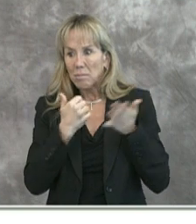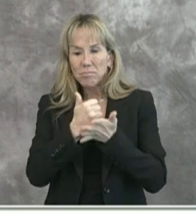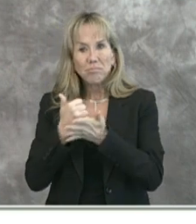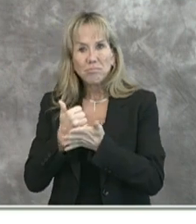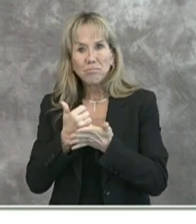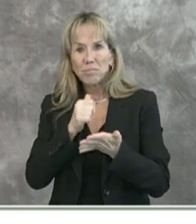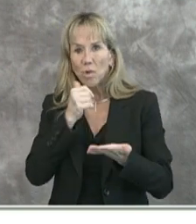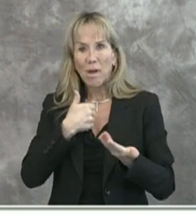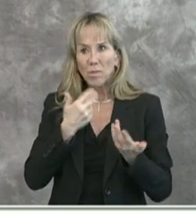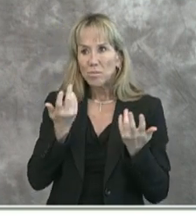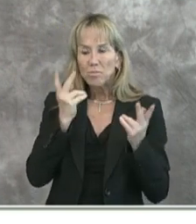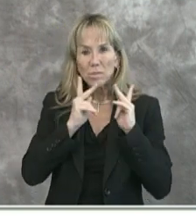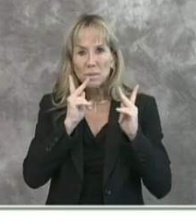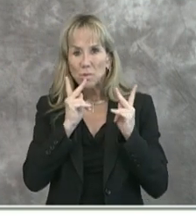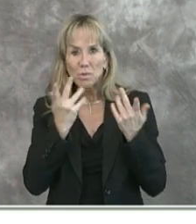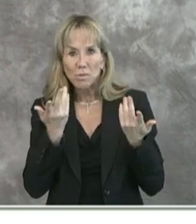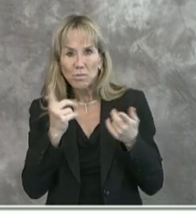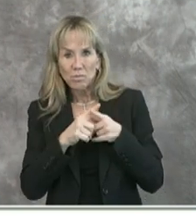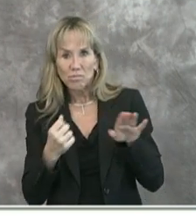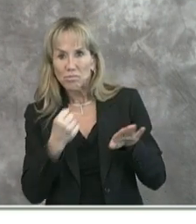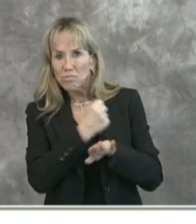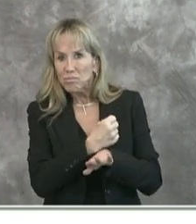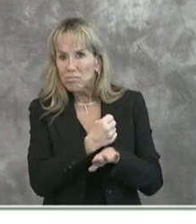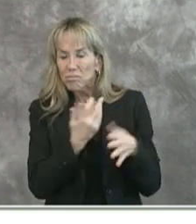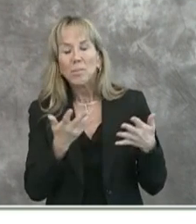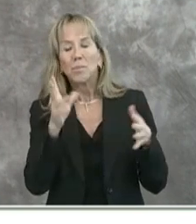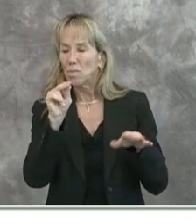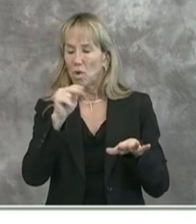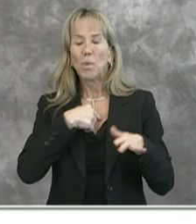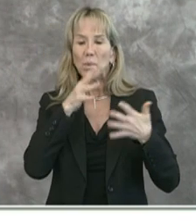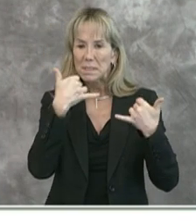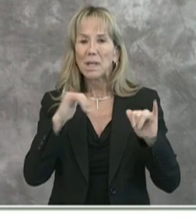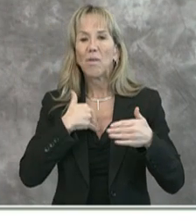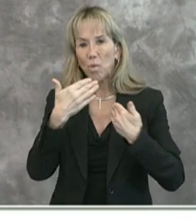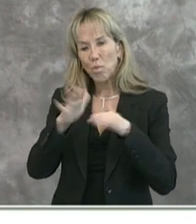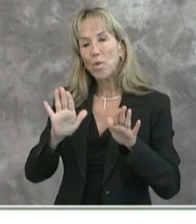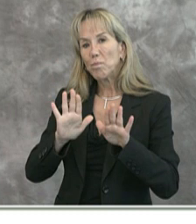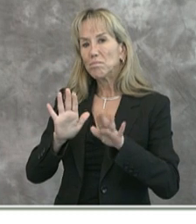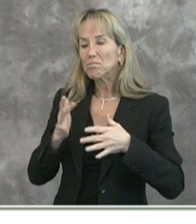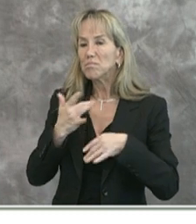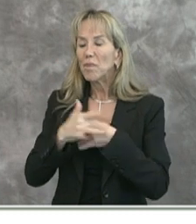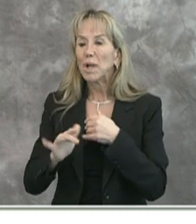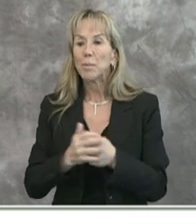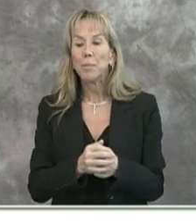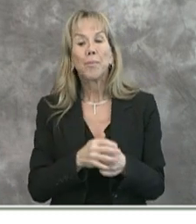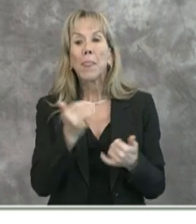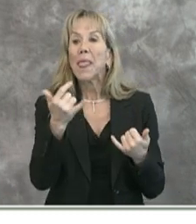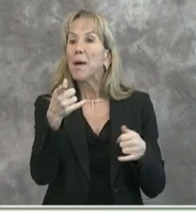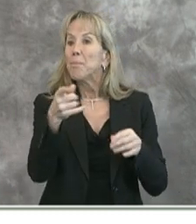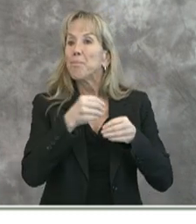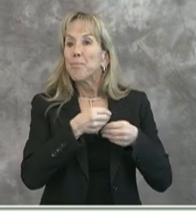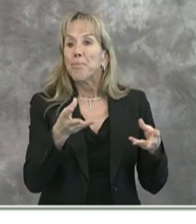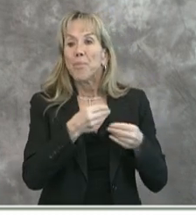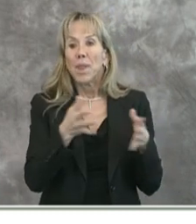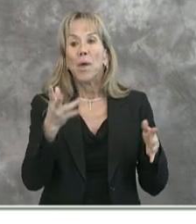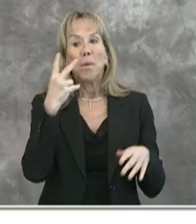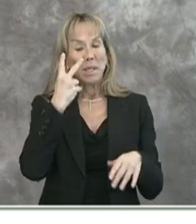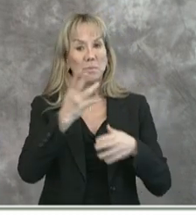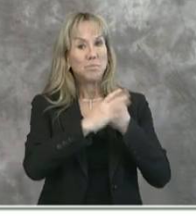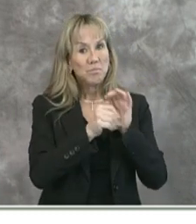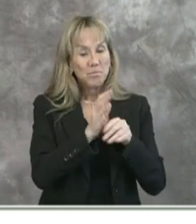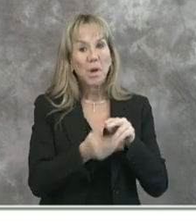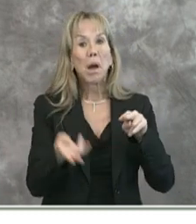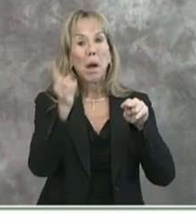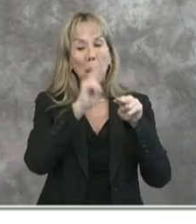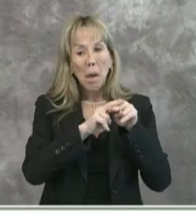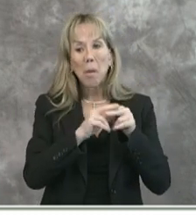changing how we account for these rooms. On our outreach efforts, we saw increases in everything except hand washing station. Hygiene kits are up, a few more